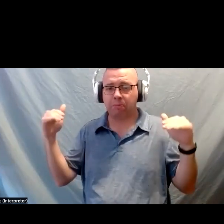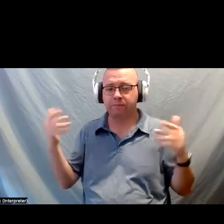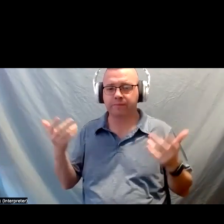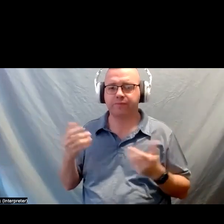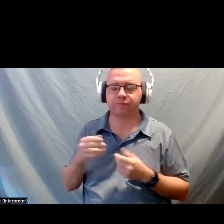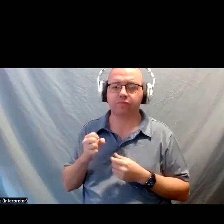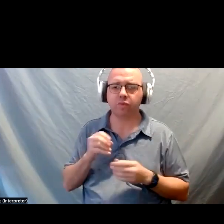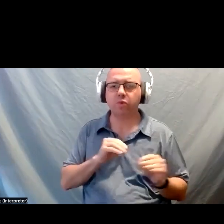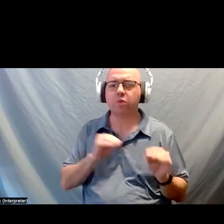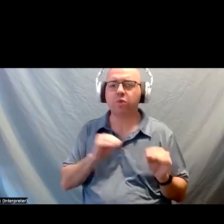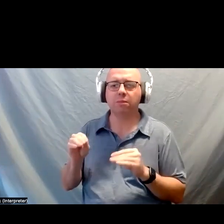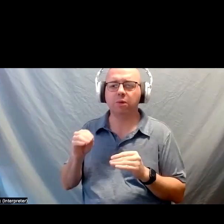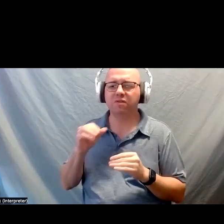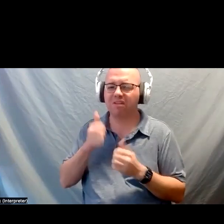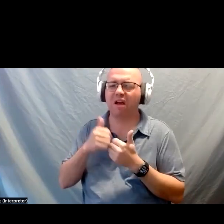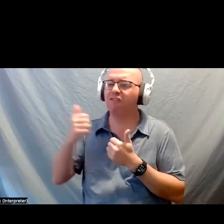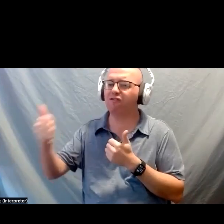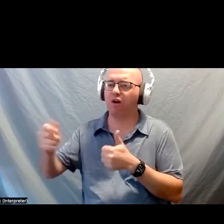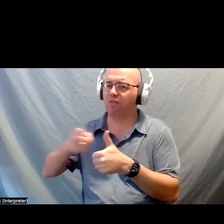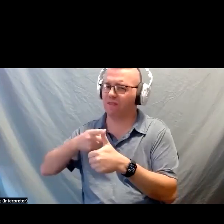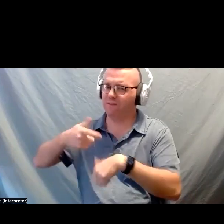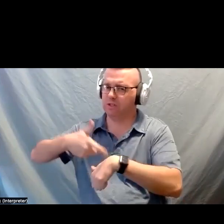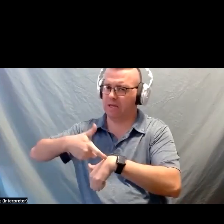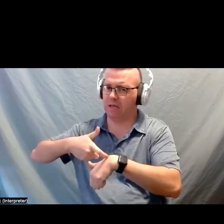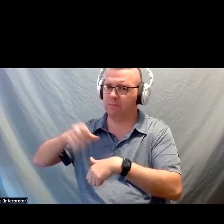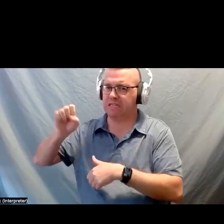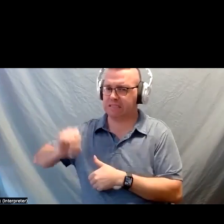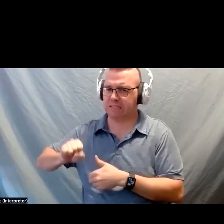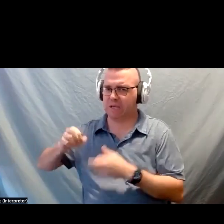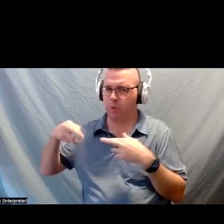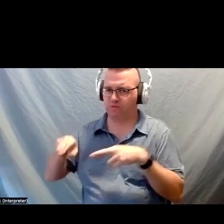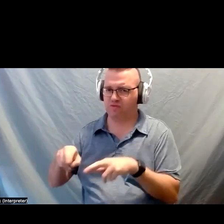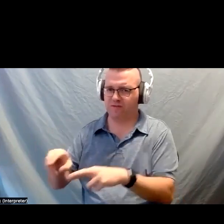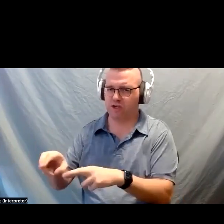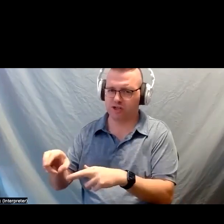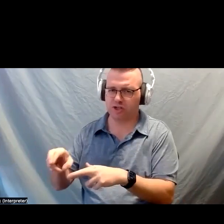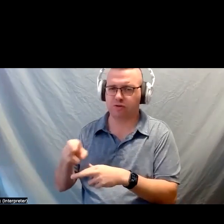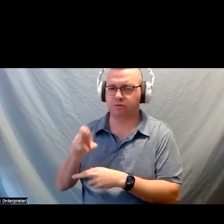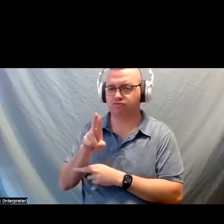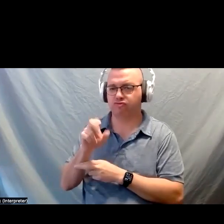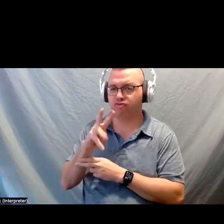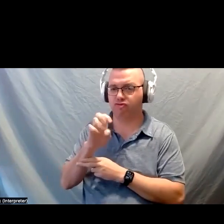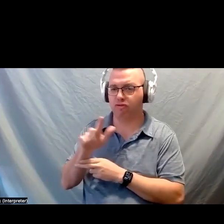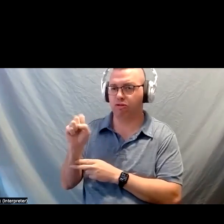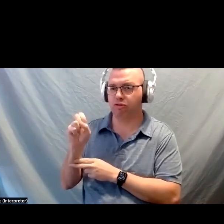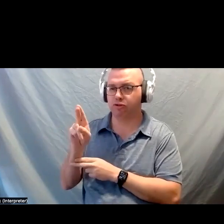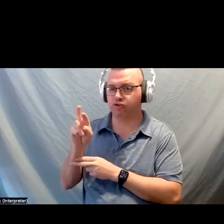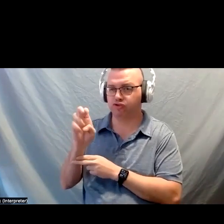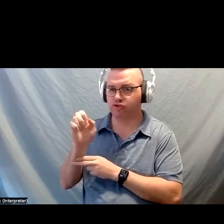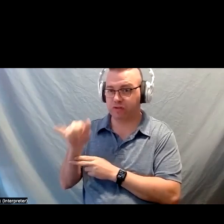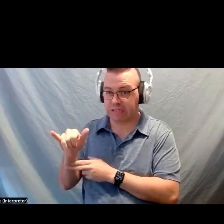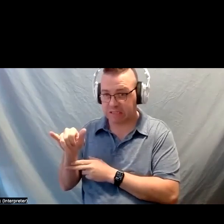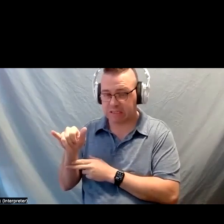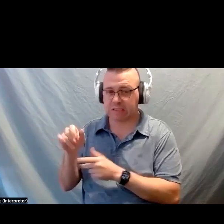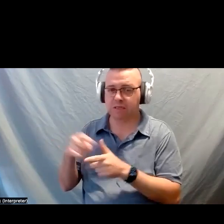all, not so far from London, to south of the river into rural Surrey. Then,